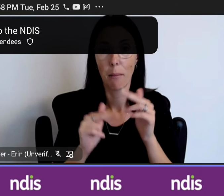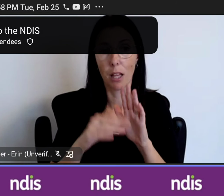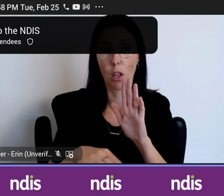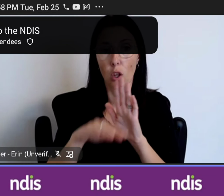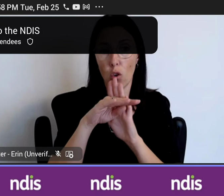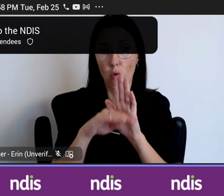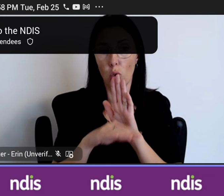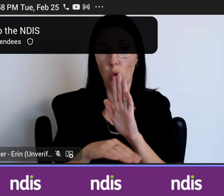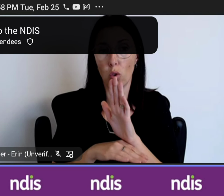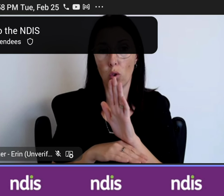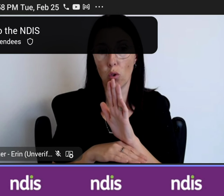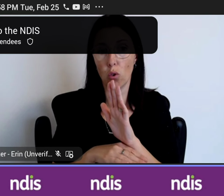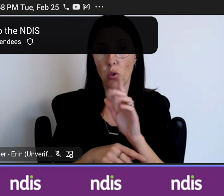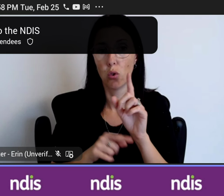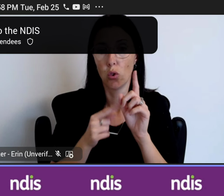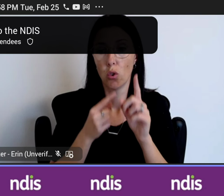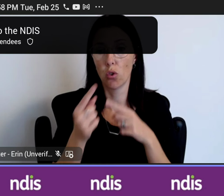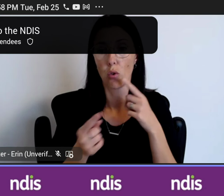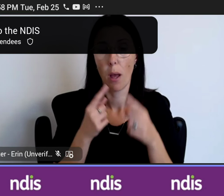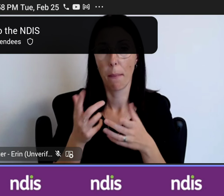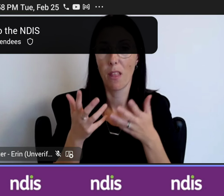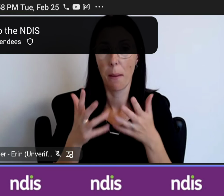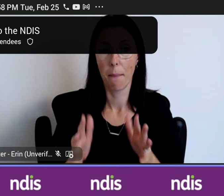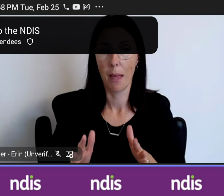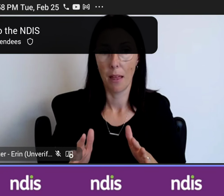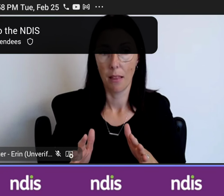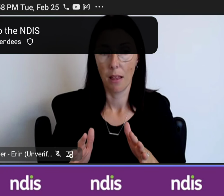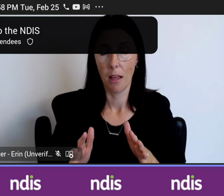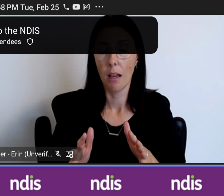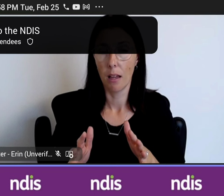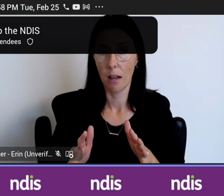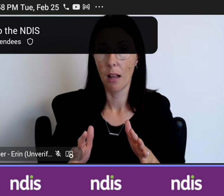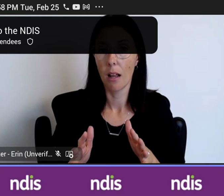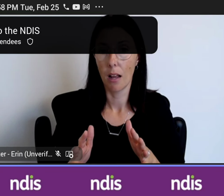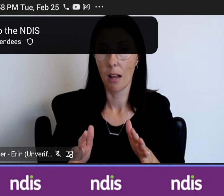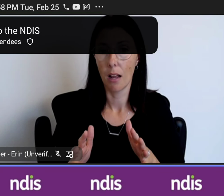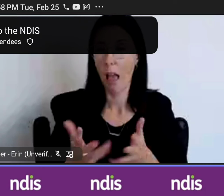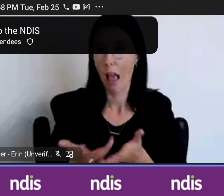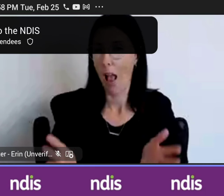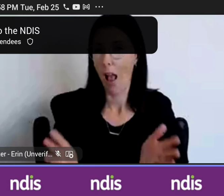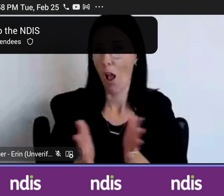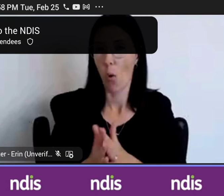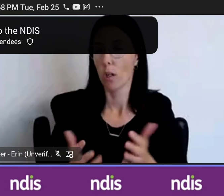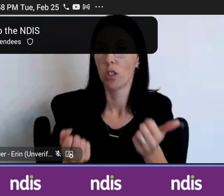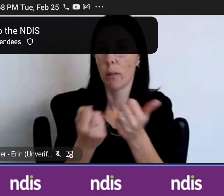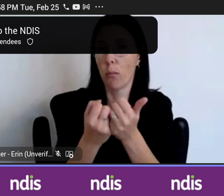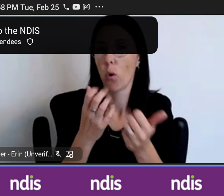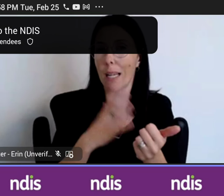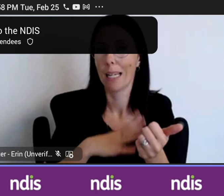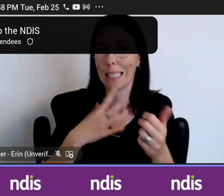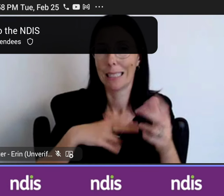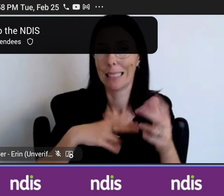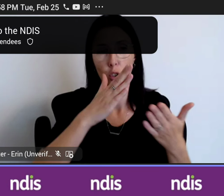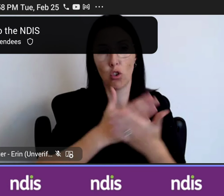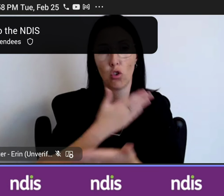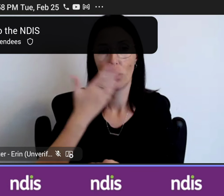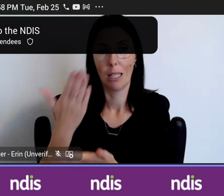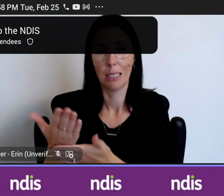the method by which a support needs assessment will be translated to a participant